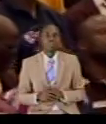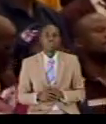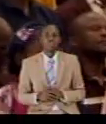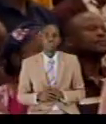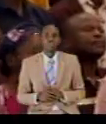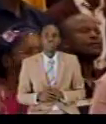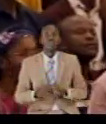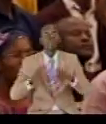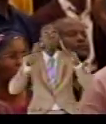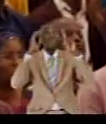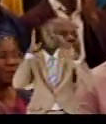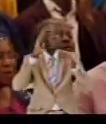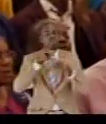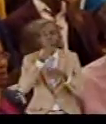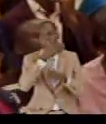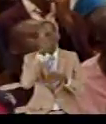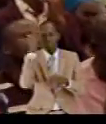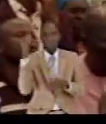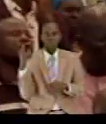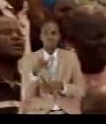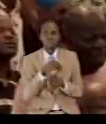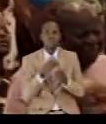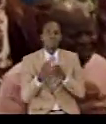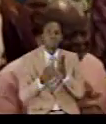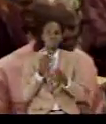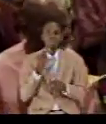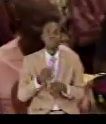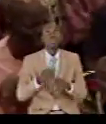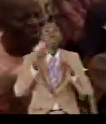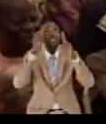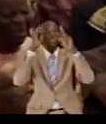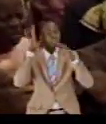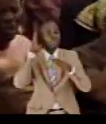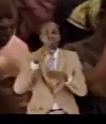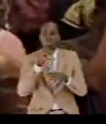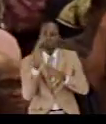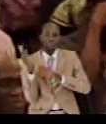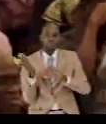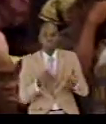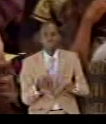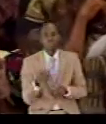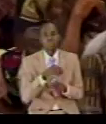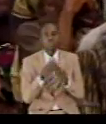He will not forget you. He